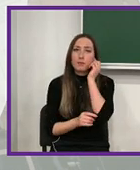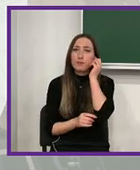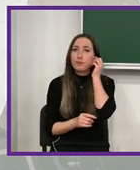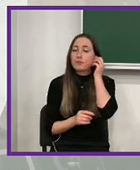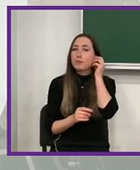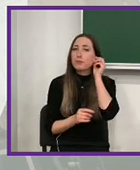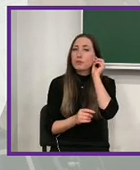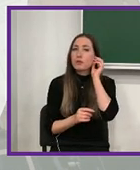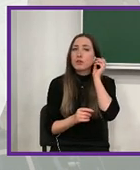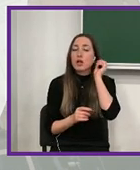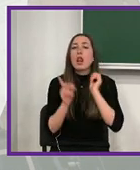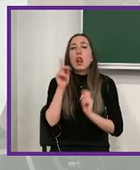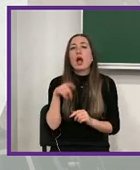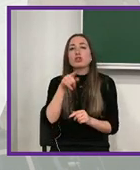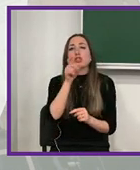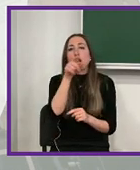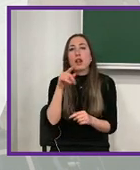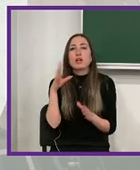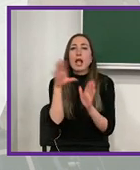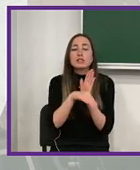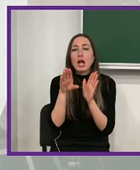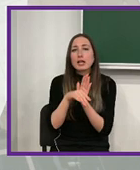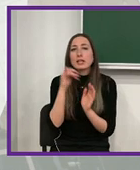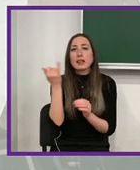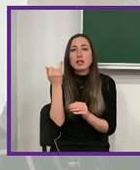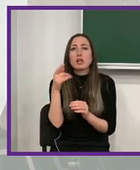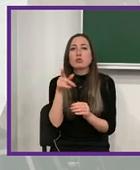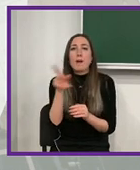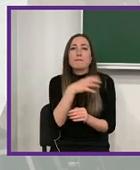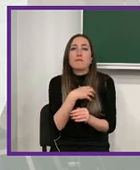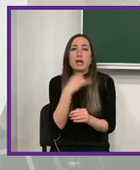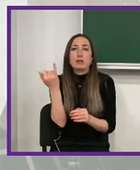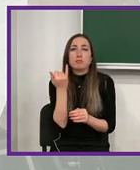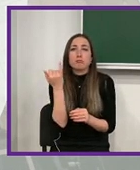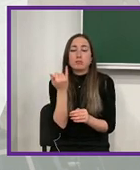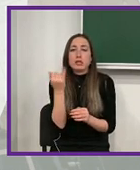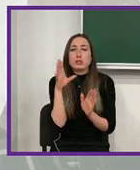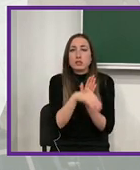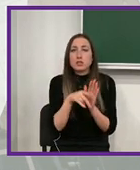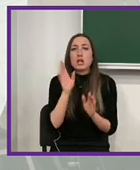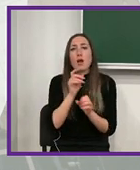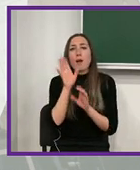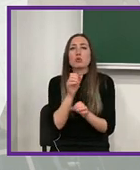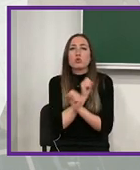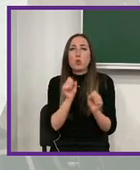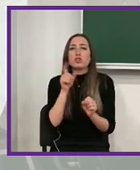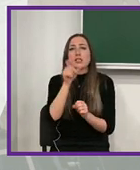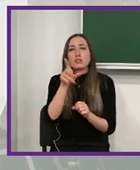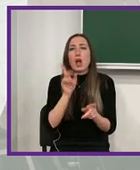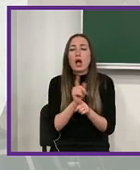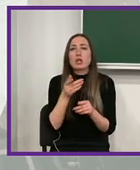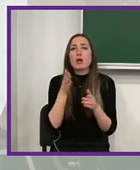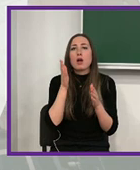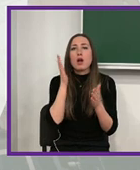for the stakeholders, obviously, and it needs to be focused on their rights, interests, and concerns. With safety, I mean,